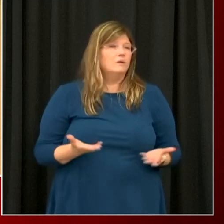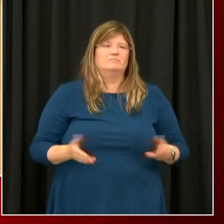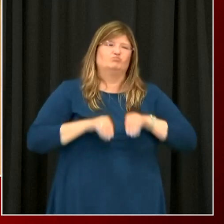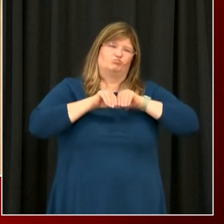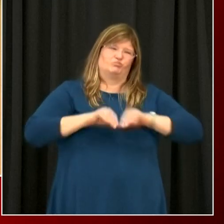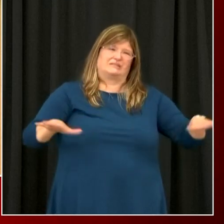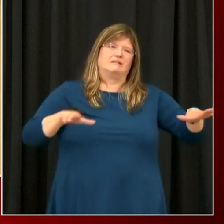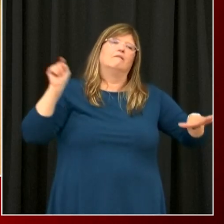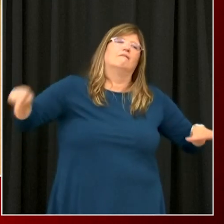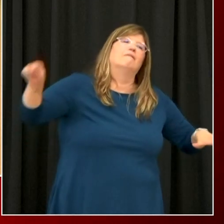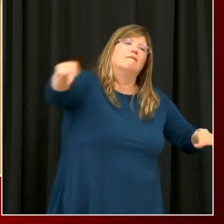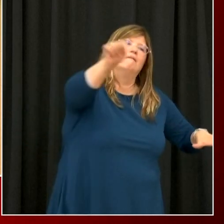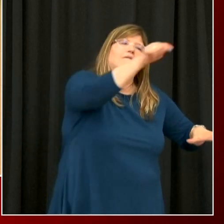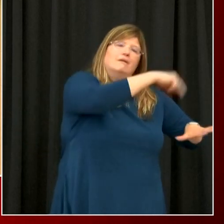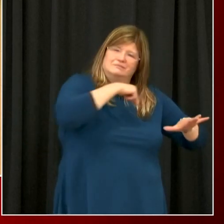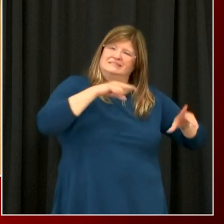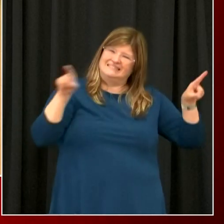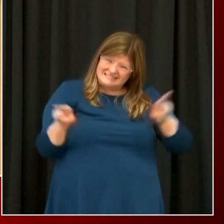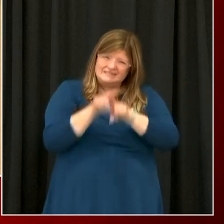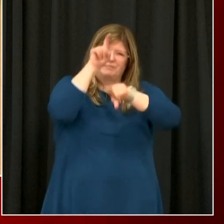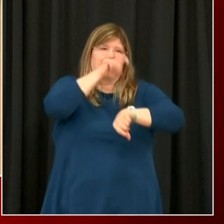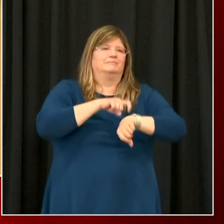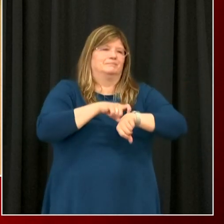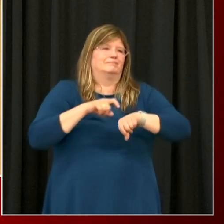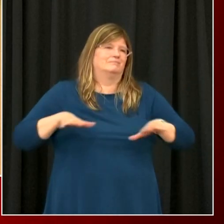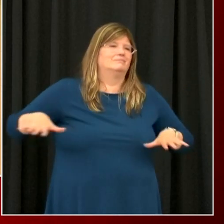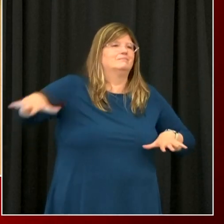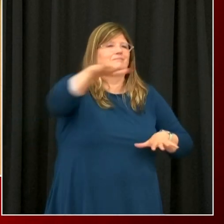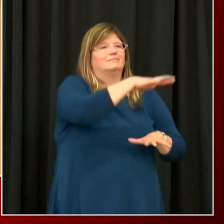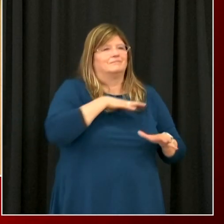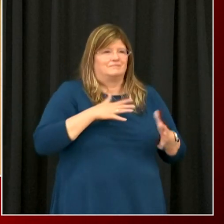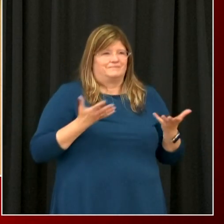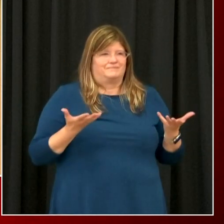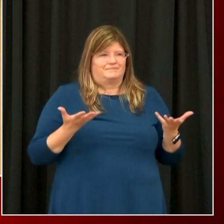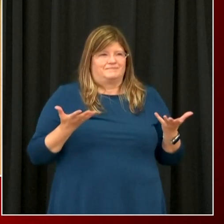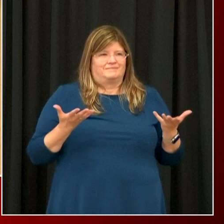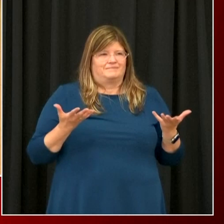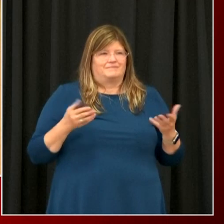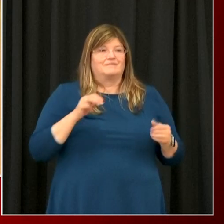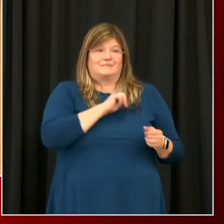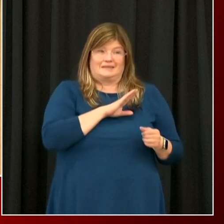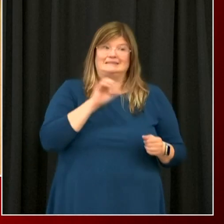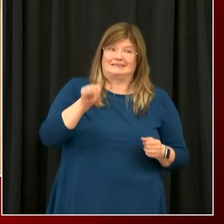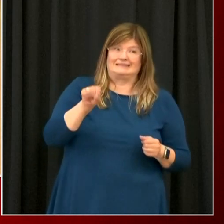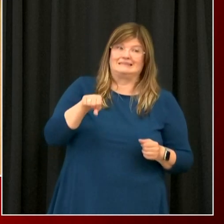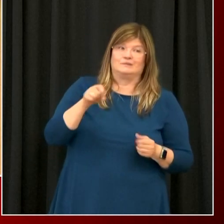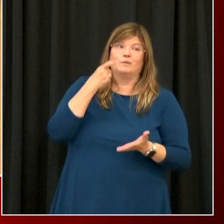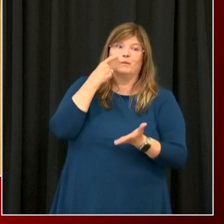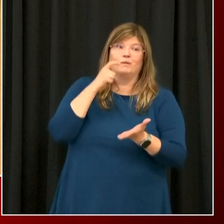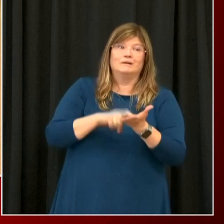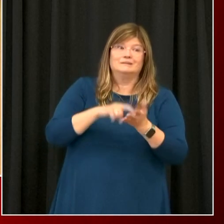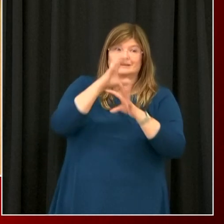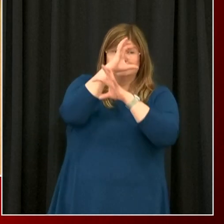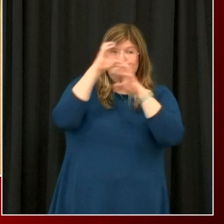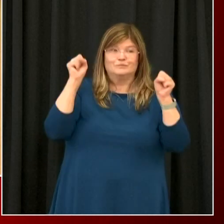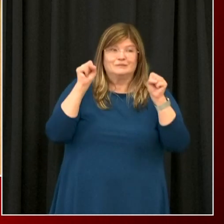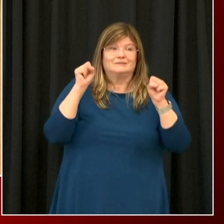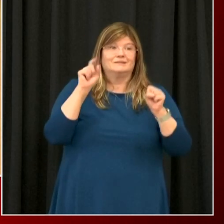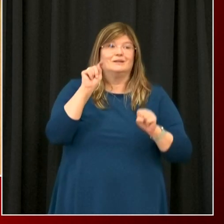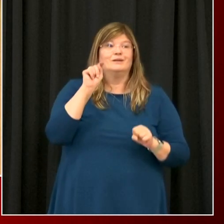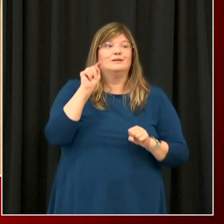Twitter and saw the president's comments calling you incompetent with a budget that's out of